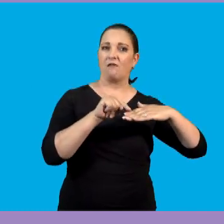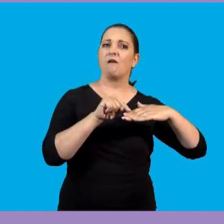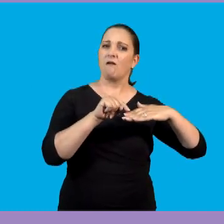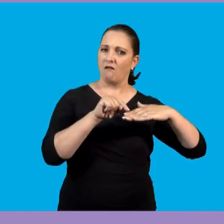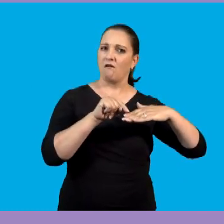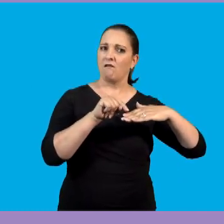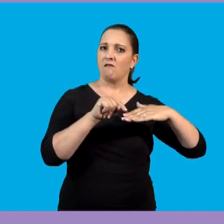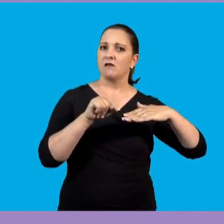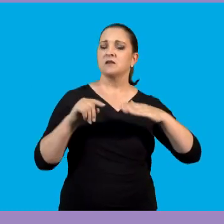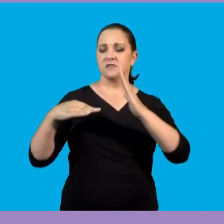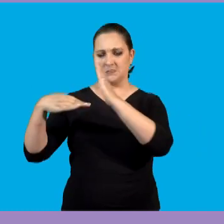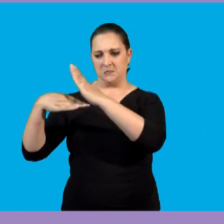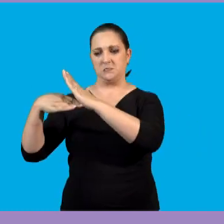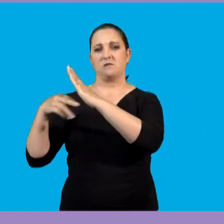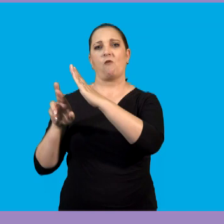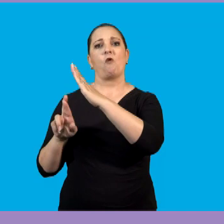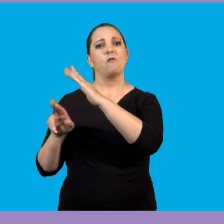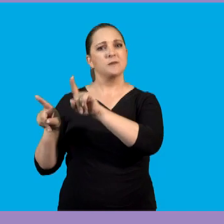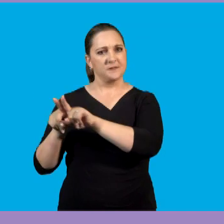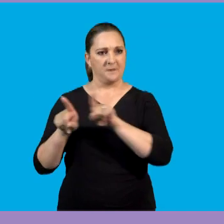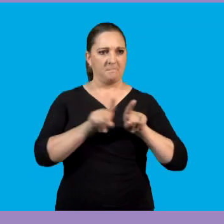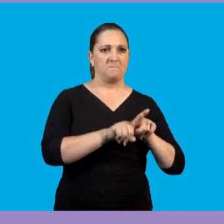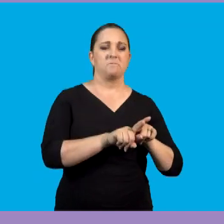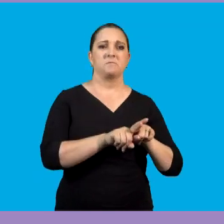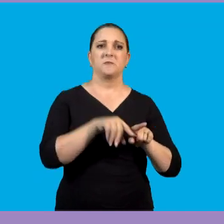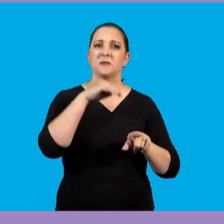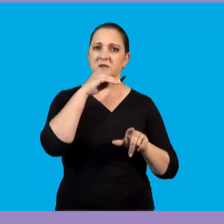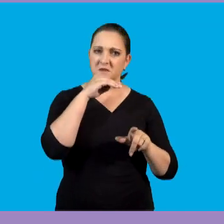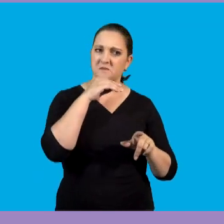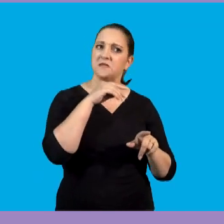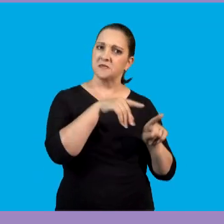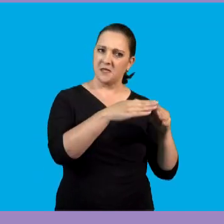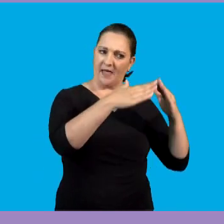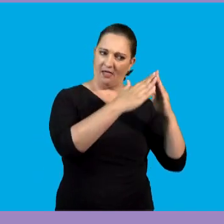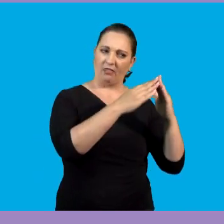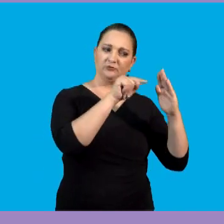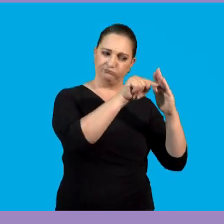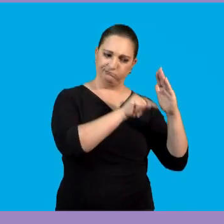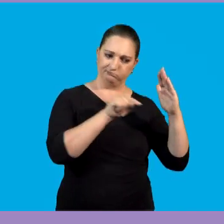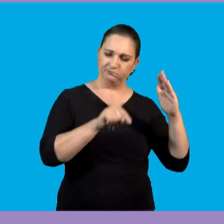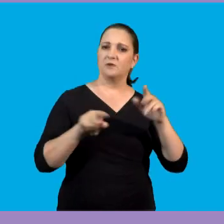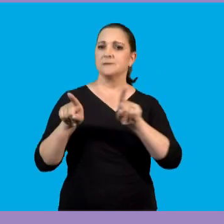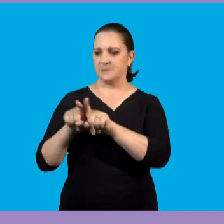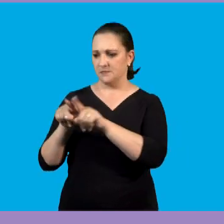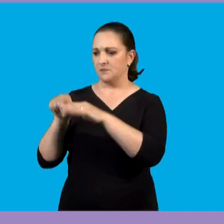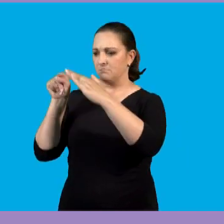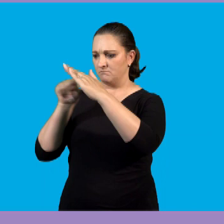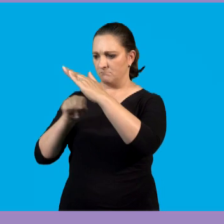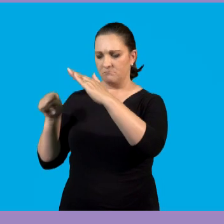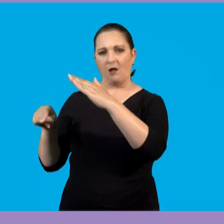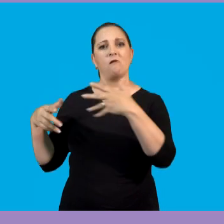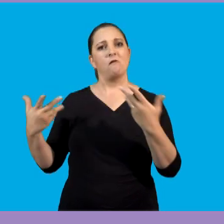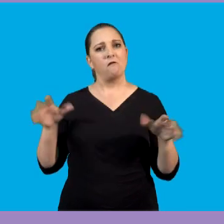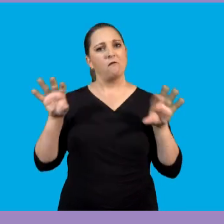C is equals to angle R. Now, all of the corresponding angles are equal. What